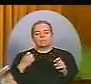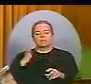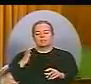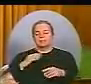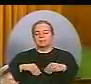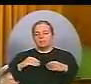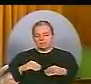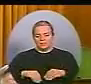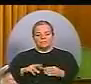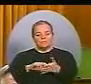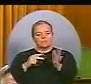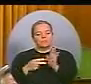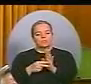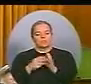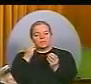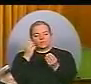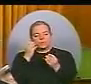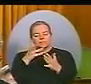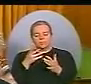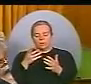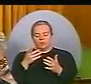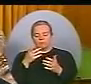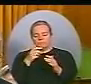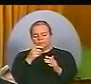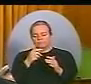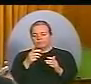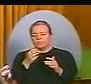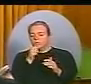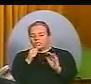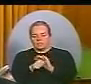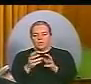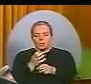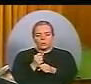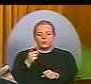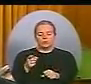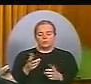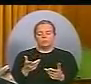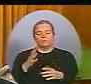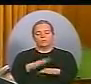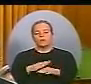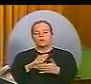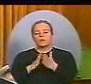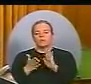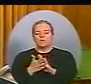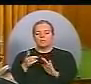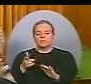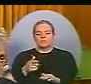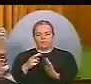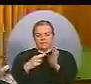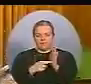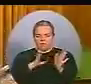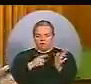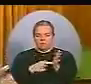there's rules around this kind of behavior. Why did these ministers not immediately convey this information about these calls to the Ethics